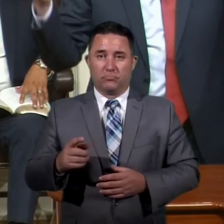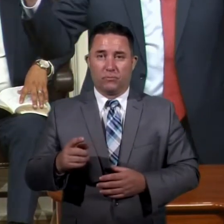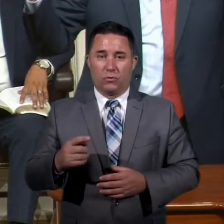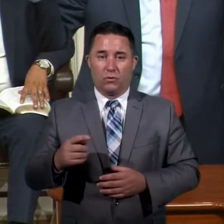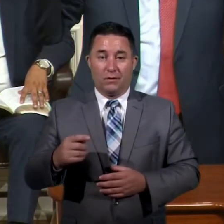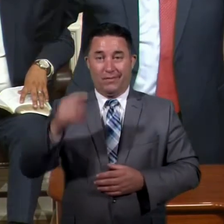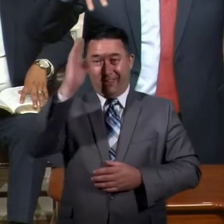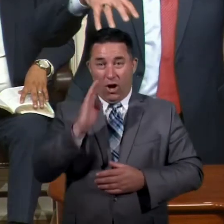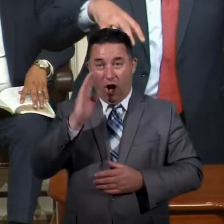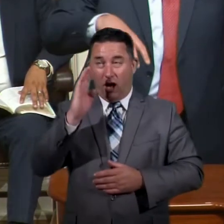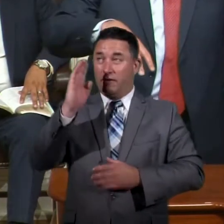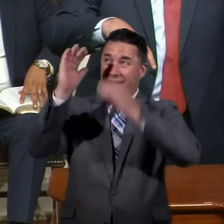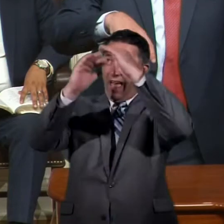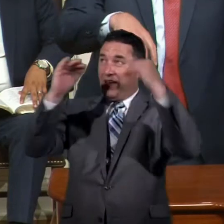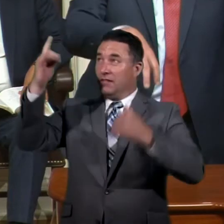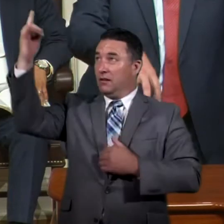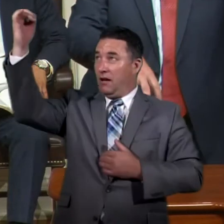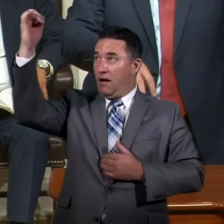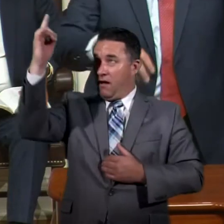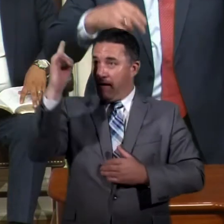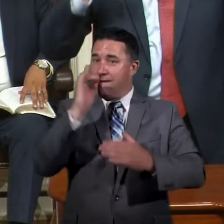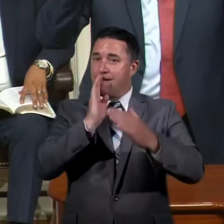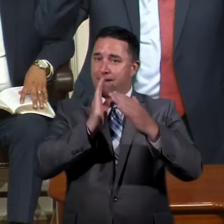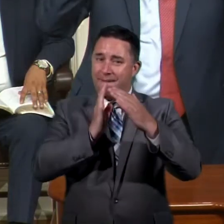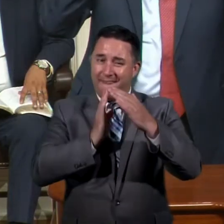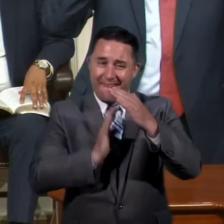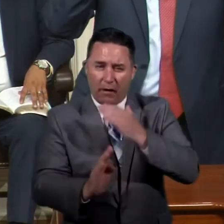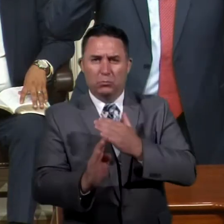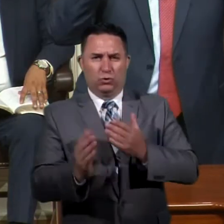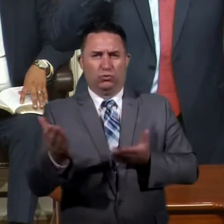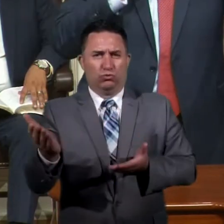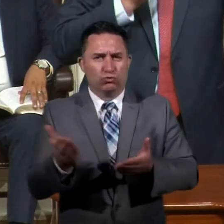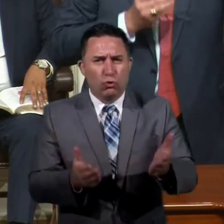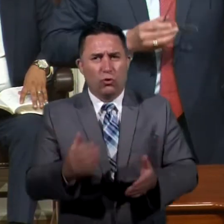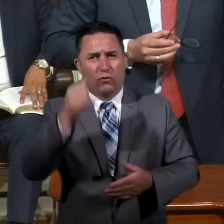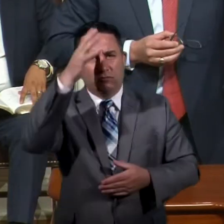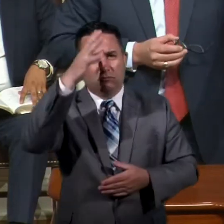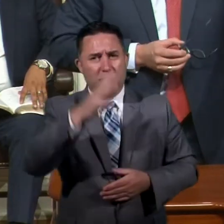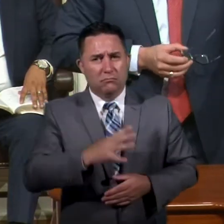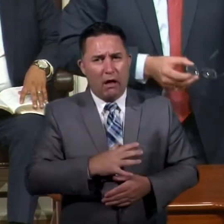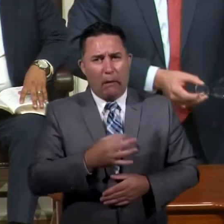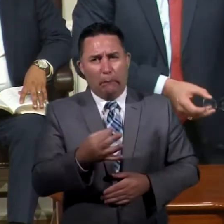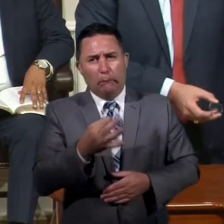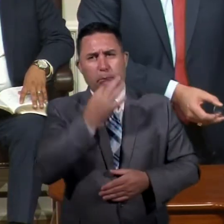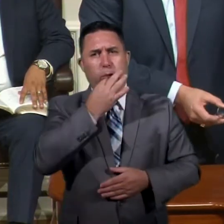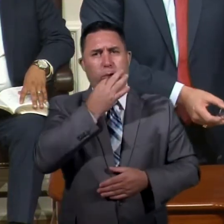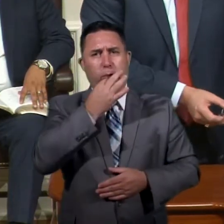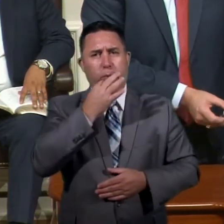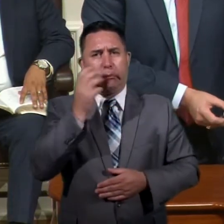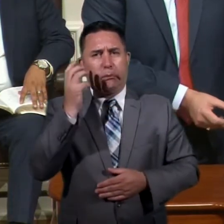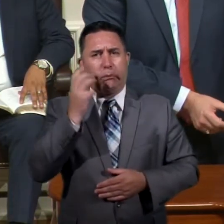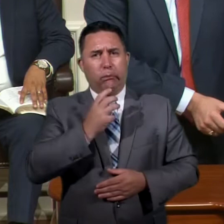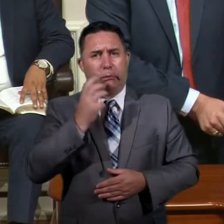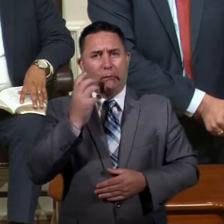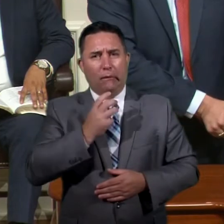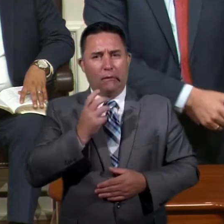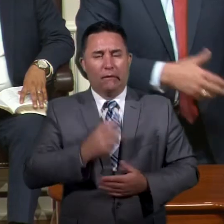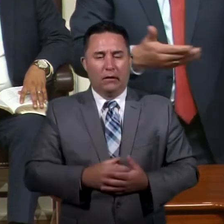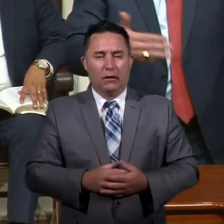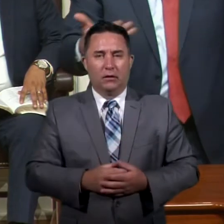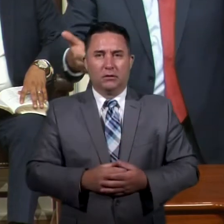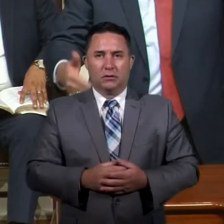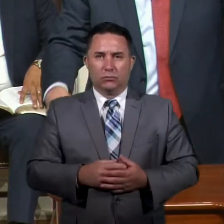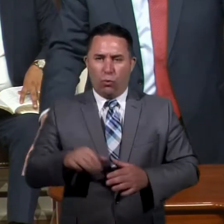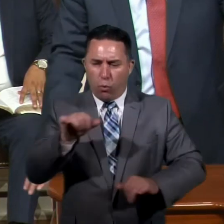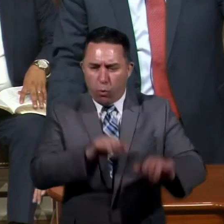the God of heaven stooping down to serve men. Y aquí tenemos al Dios de los cielos bajándose, humillándose al nivel del hombre. He